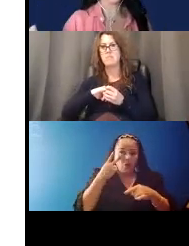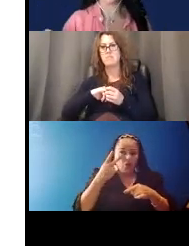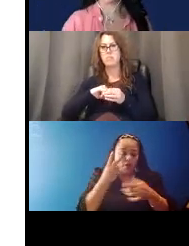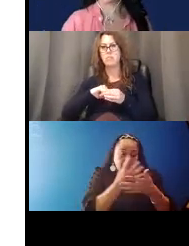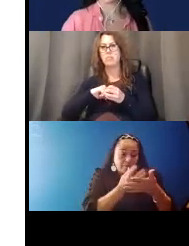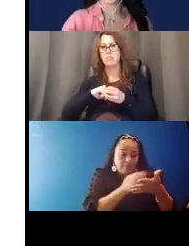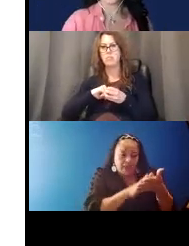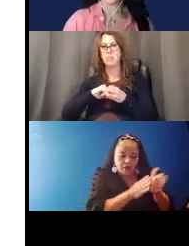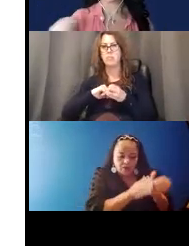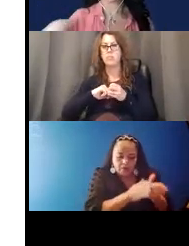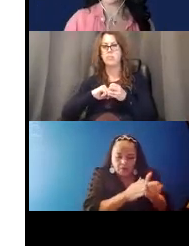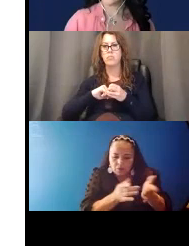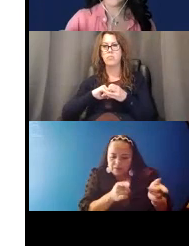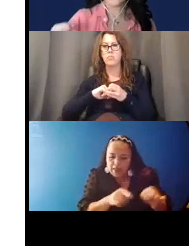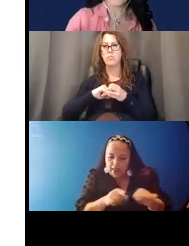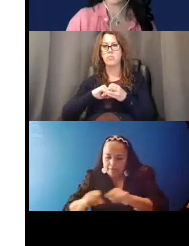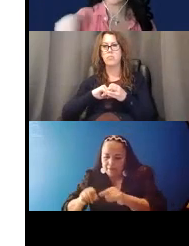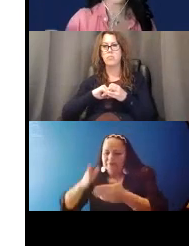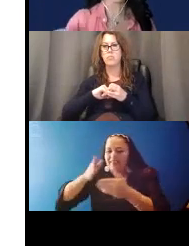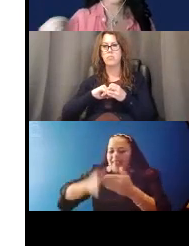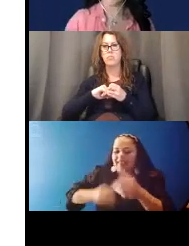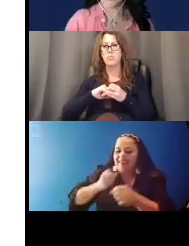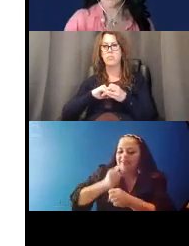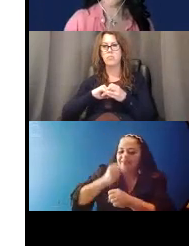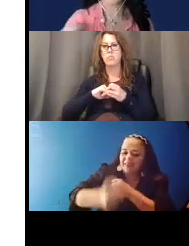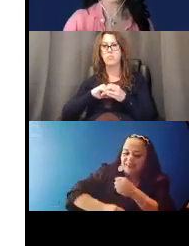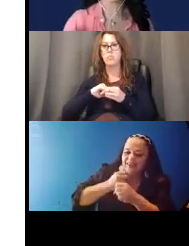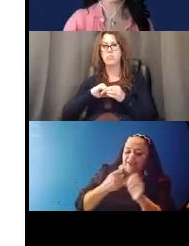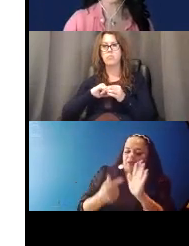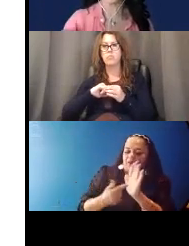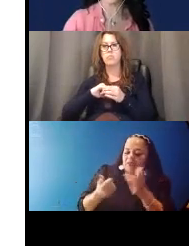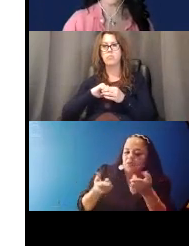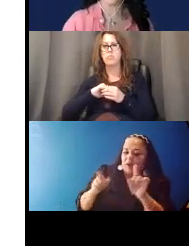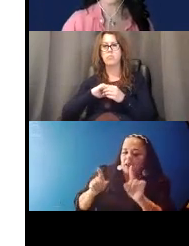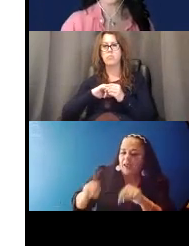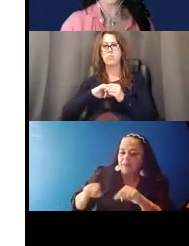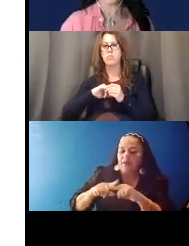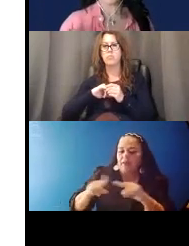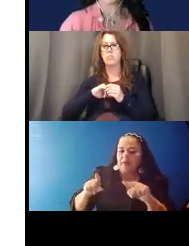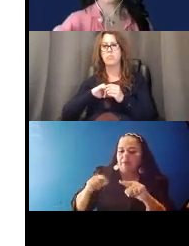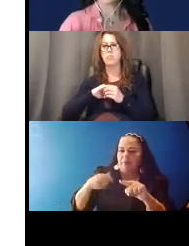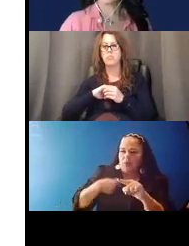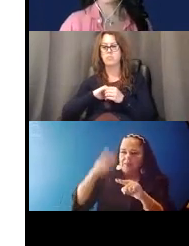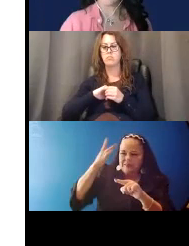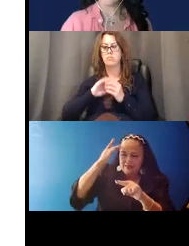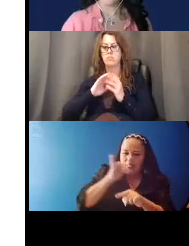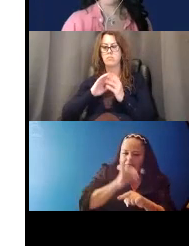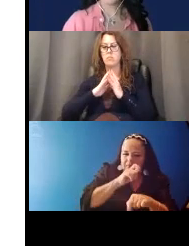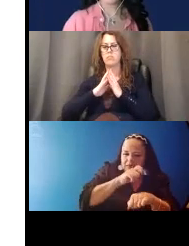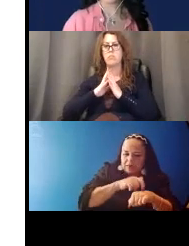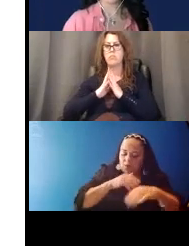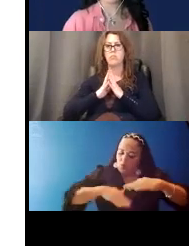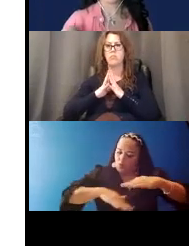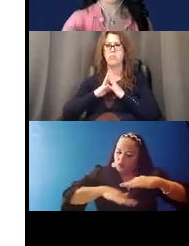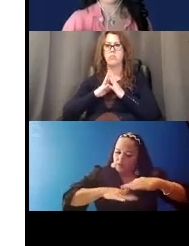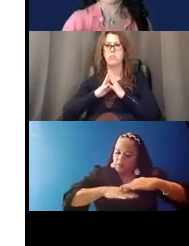could be that, you know, at the end of the fiscal year, this is kind of what happens. Like we're kind of getting sick at these times. And well, what's underneath that? Well, maybe